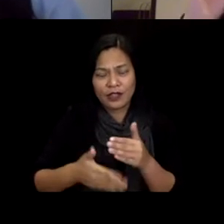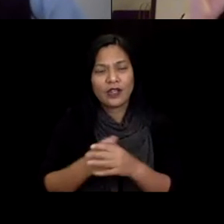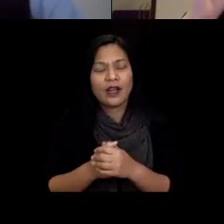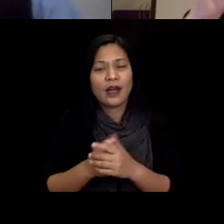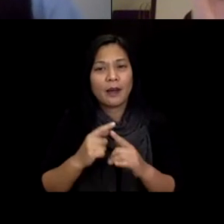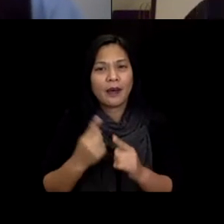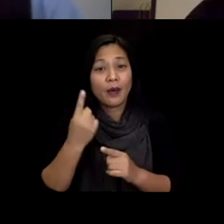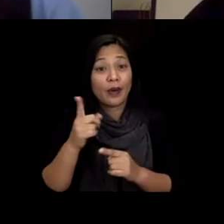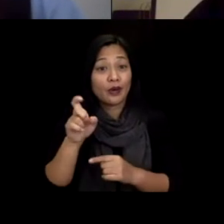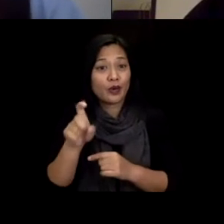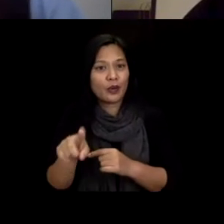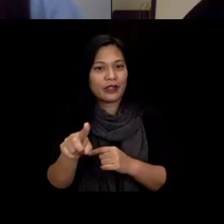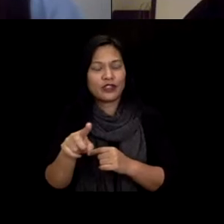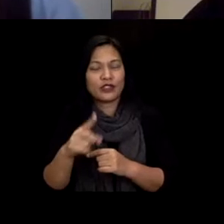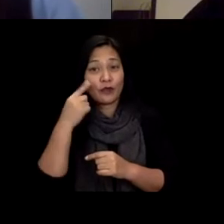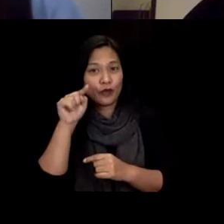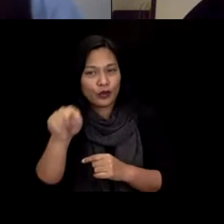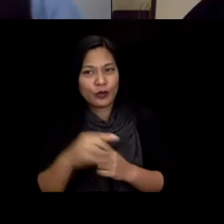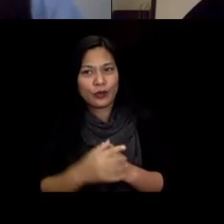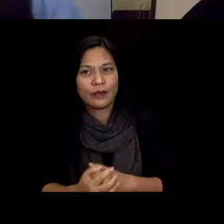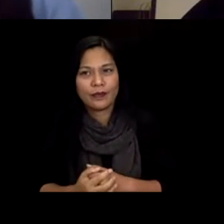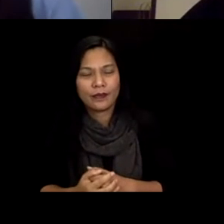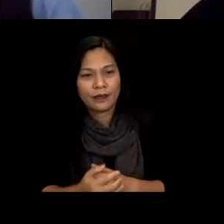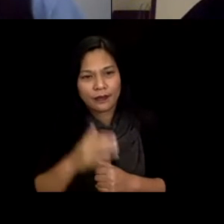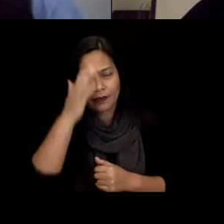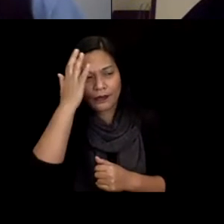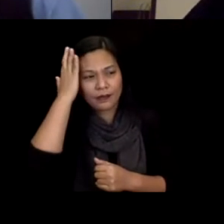that's percolating in my mind for you is,